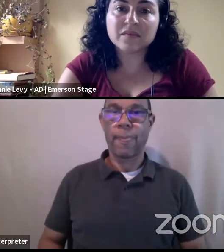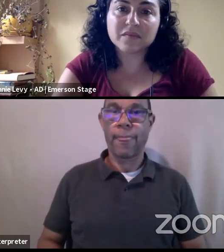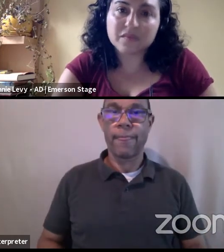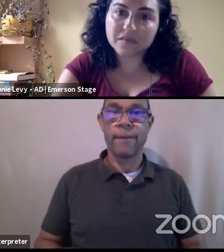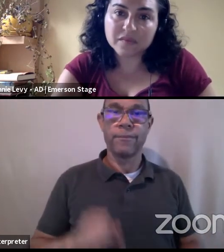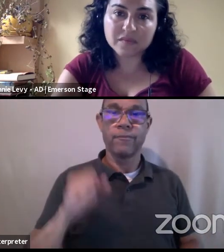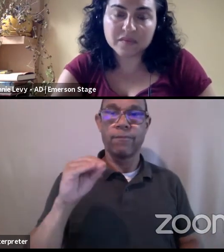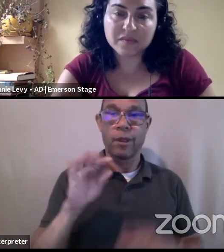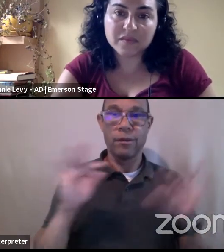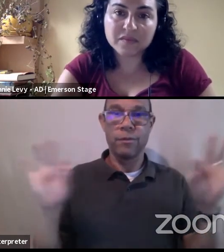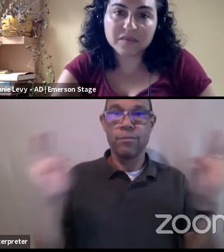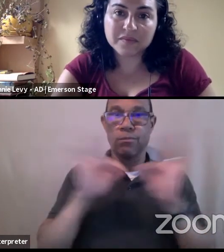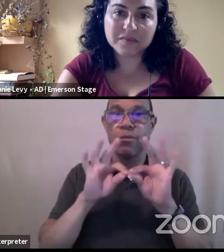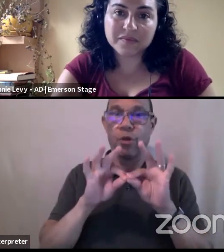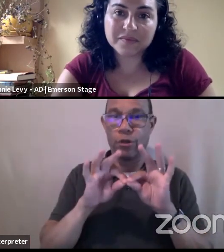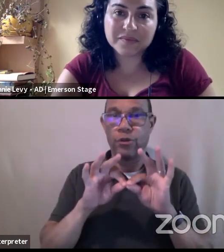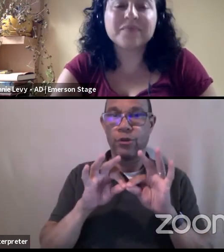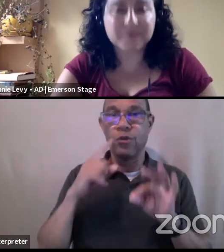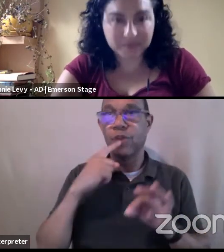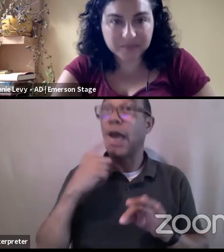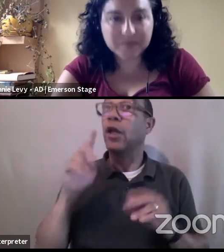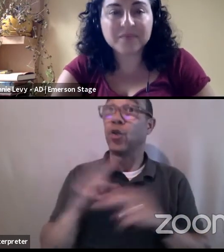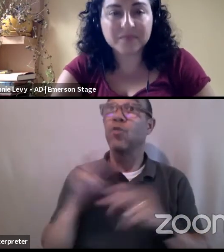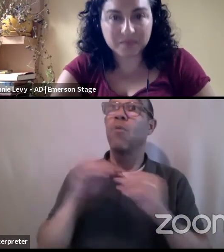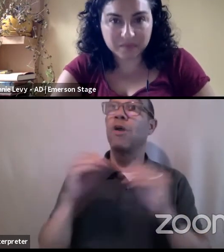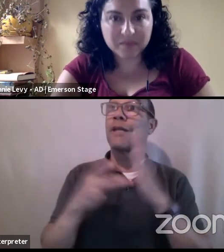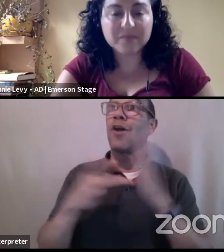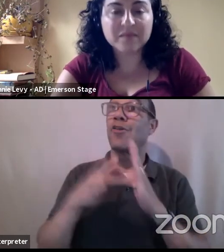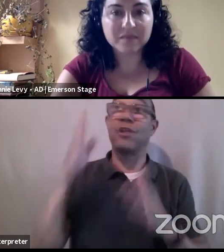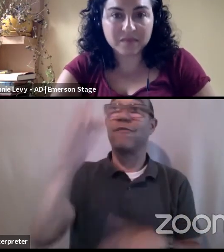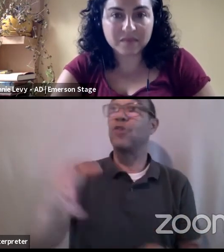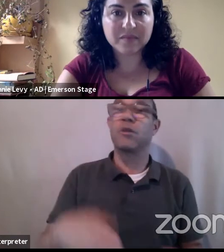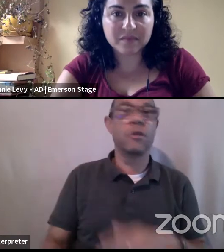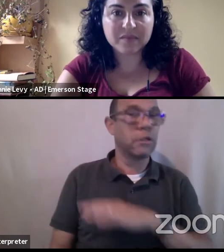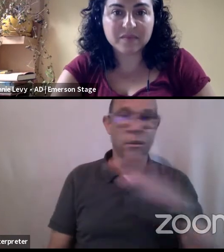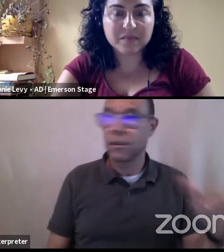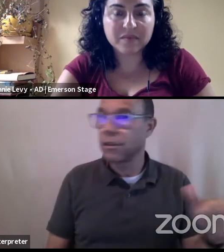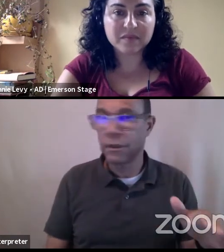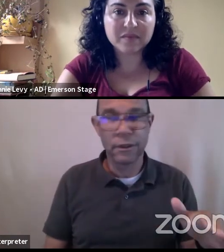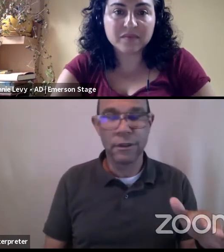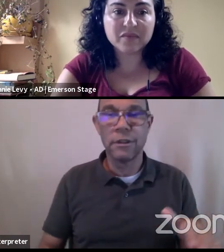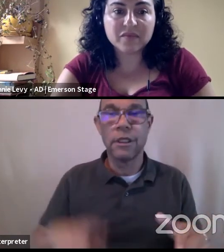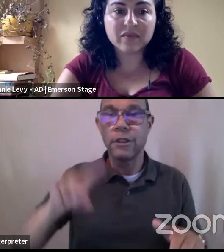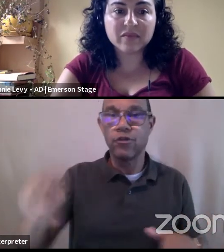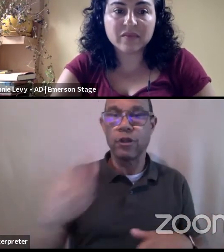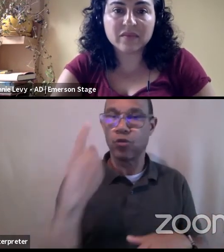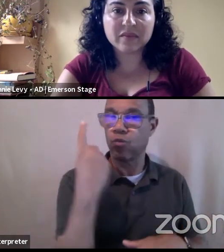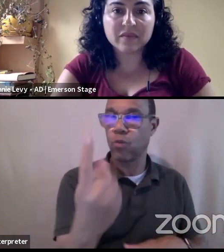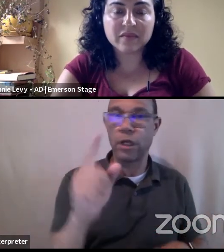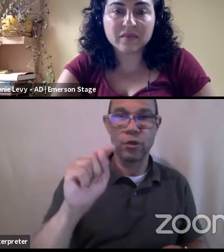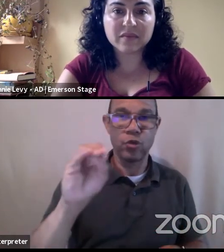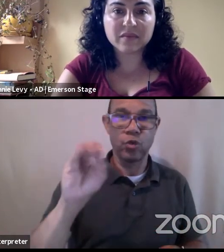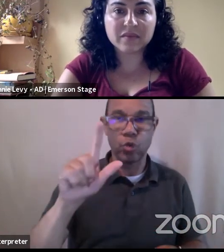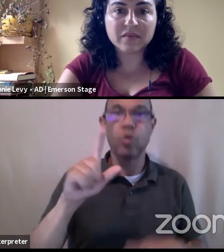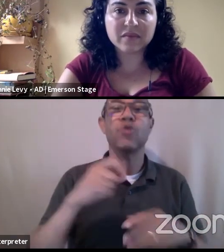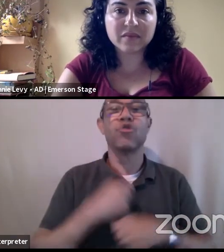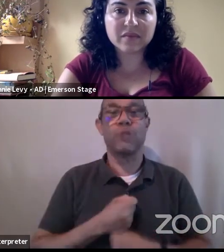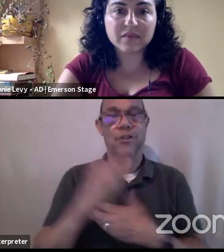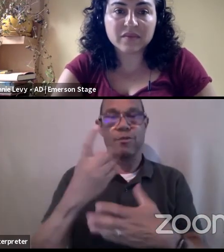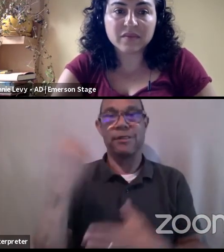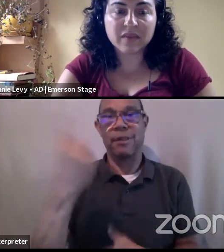in no way, okay, let's use more technology in our productions. It's only a way, it's only a tool to express something meaningful. Only